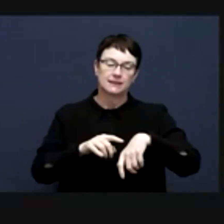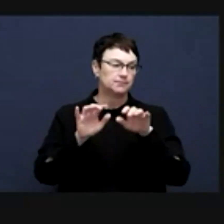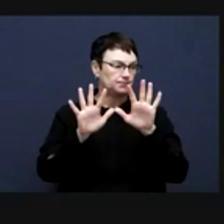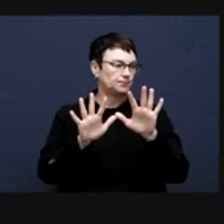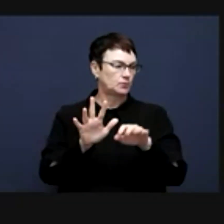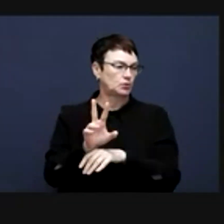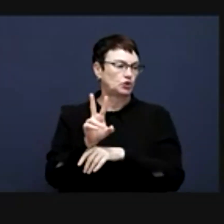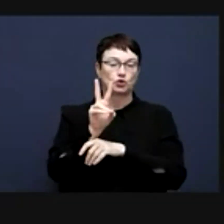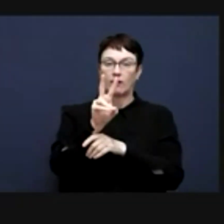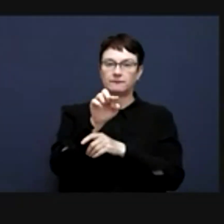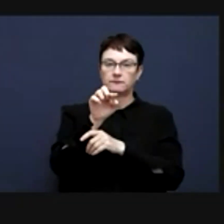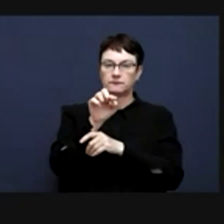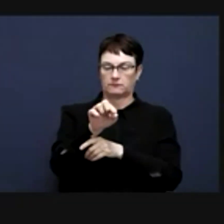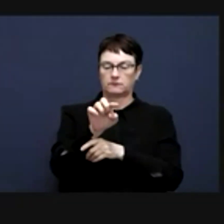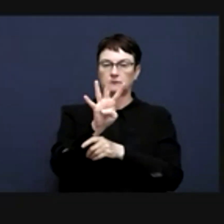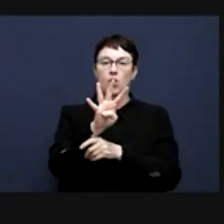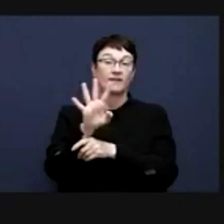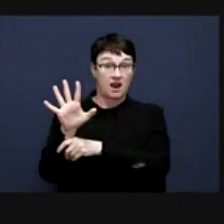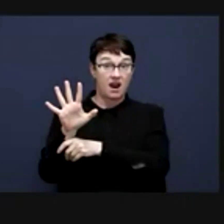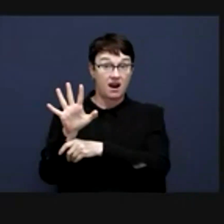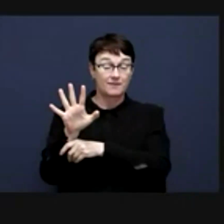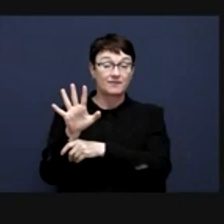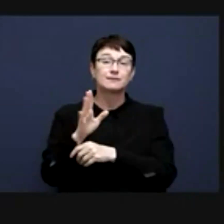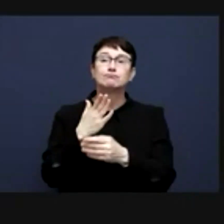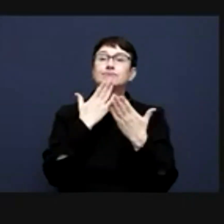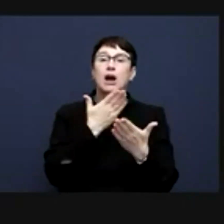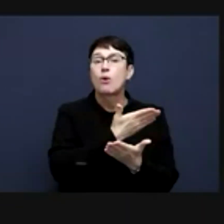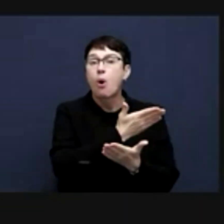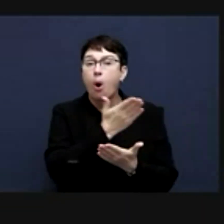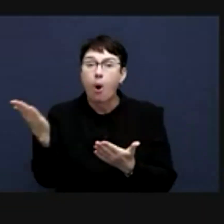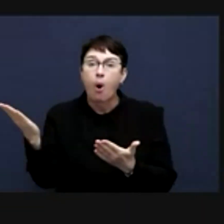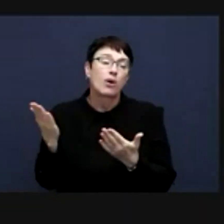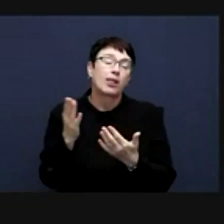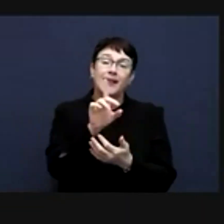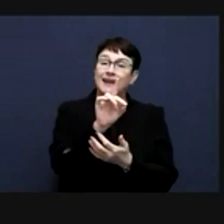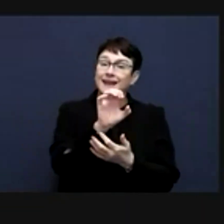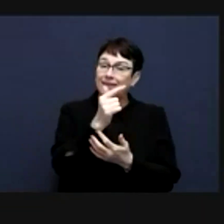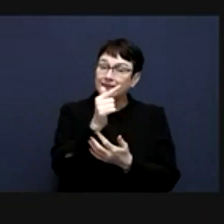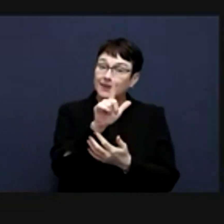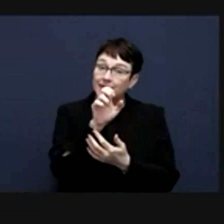work yesterday and all the other facilitators. And thank you for being here with us today. Thank you.